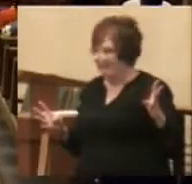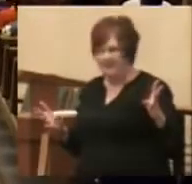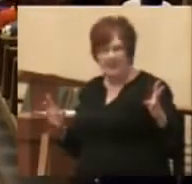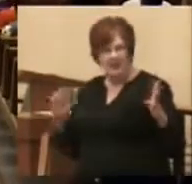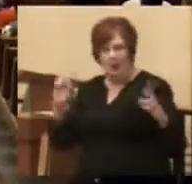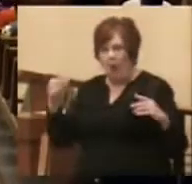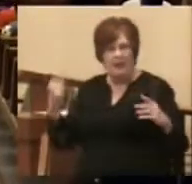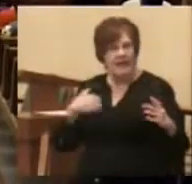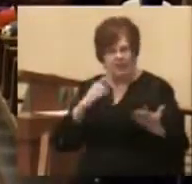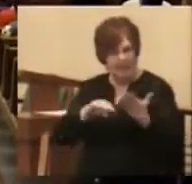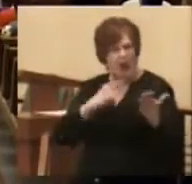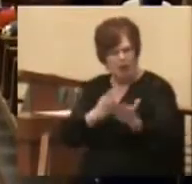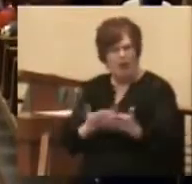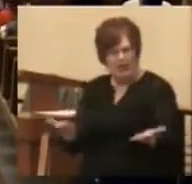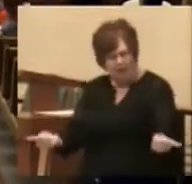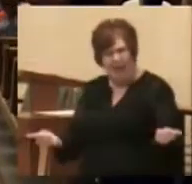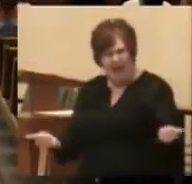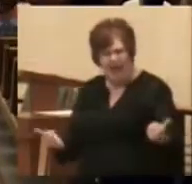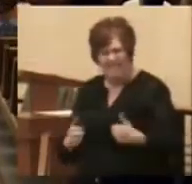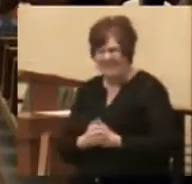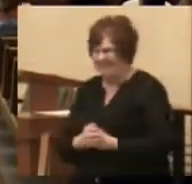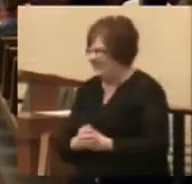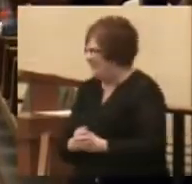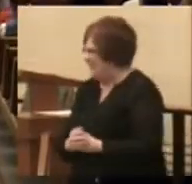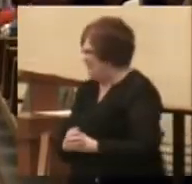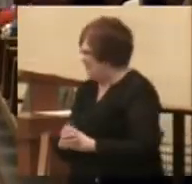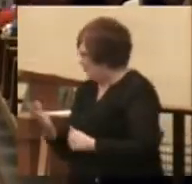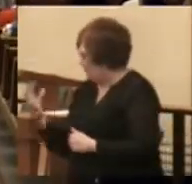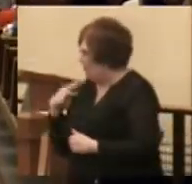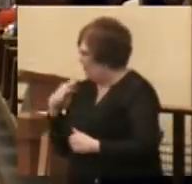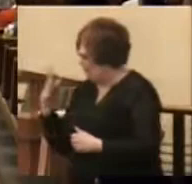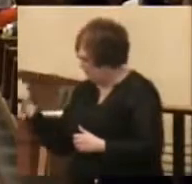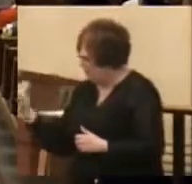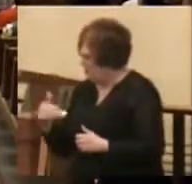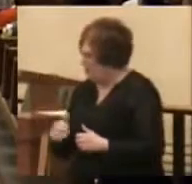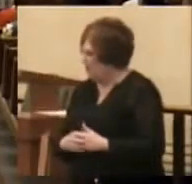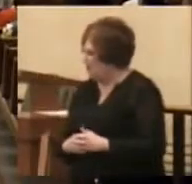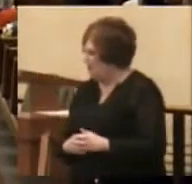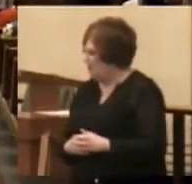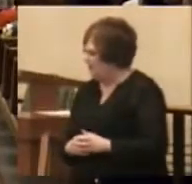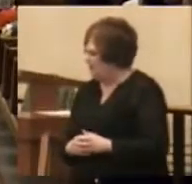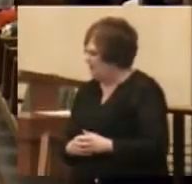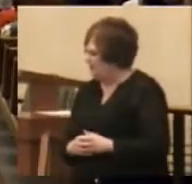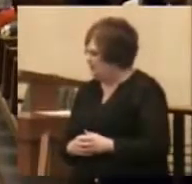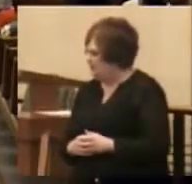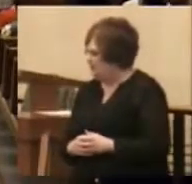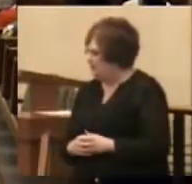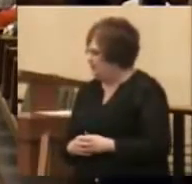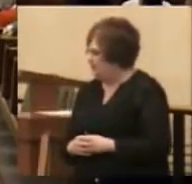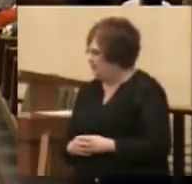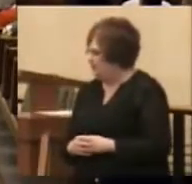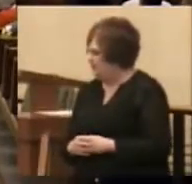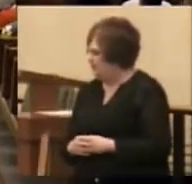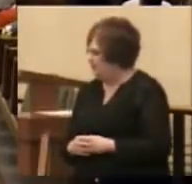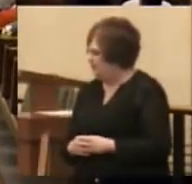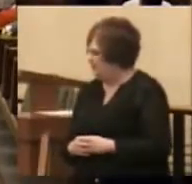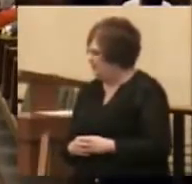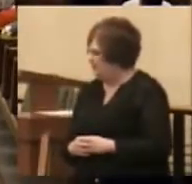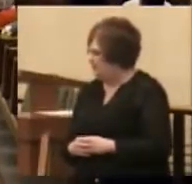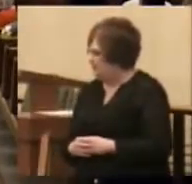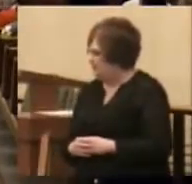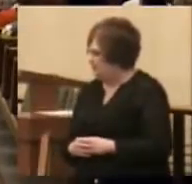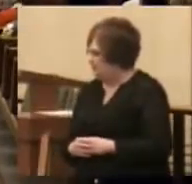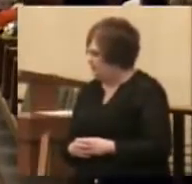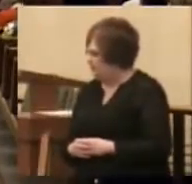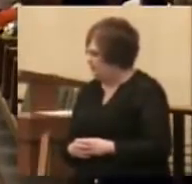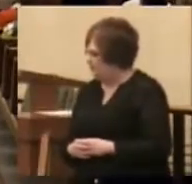hour here. Come on. You want to be a volunteer? Come on over. Stand. Okay, I guess we got enough now. Come